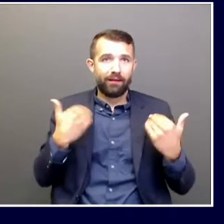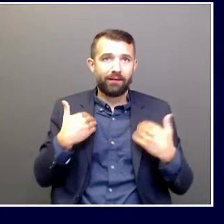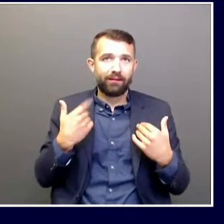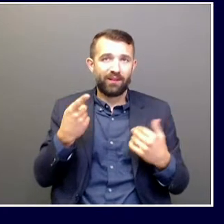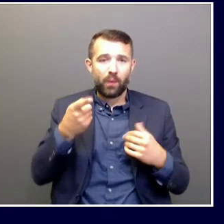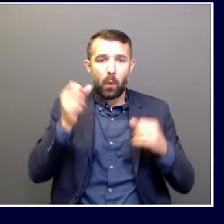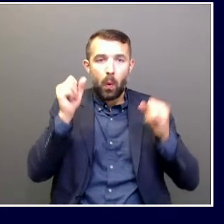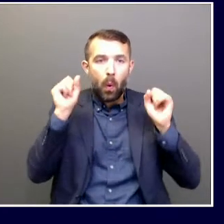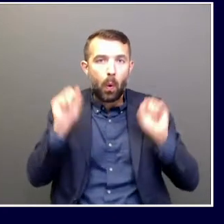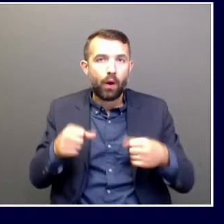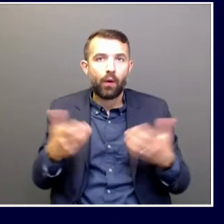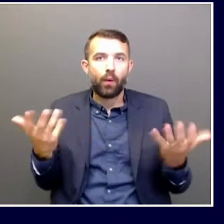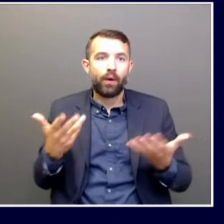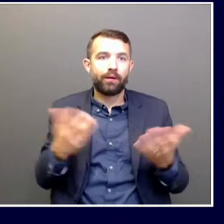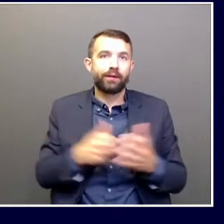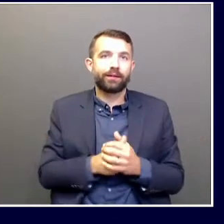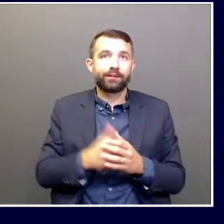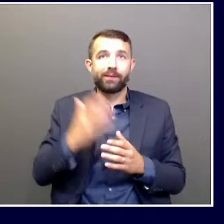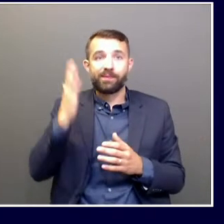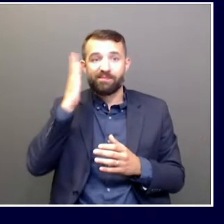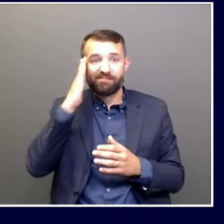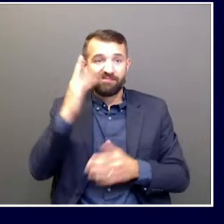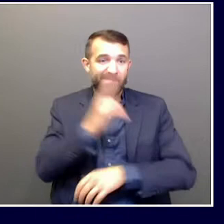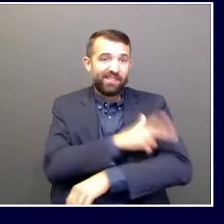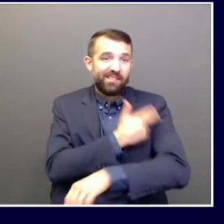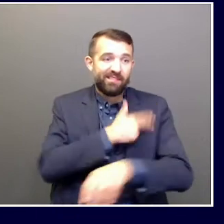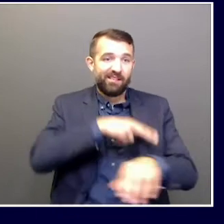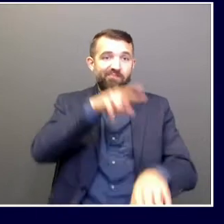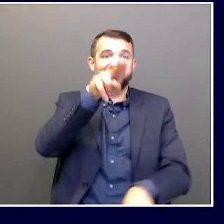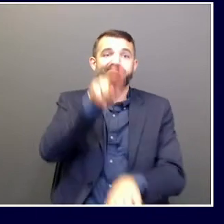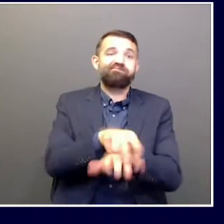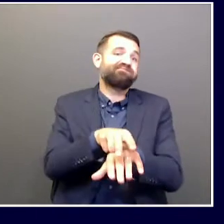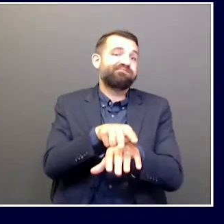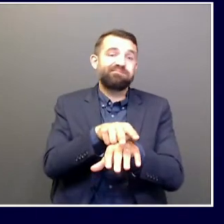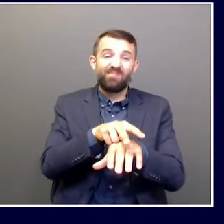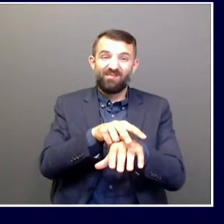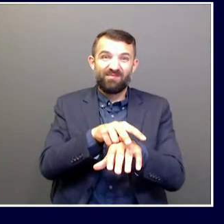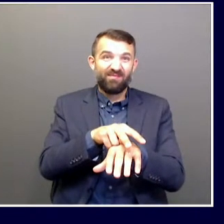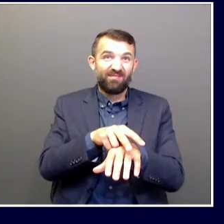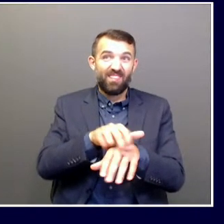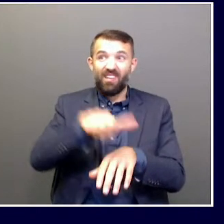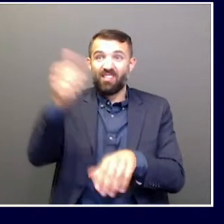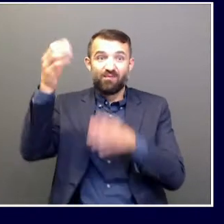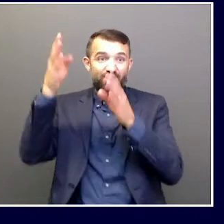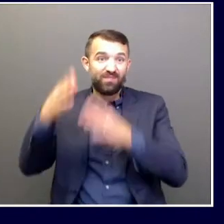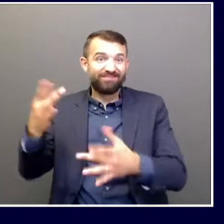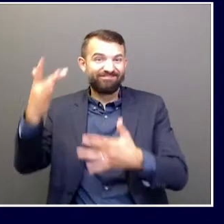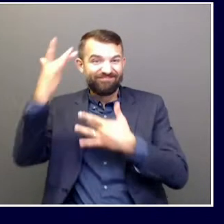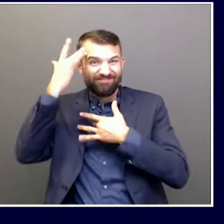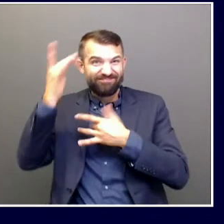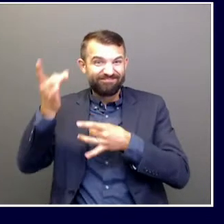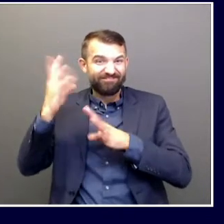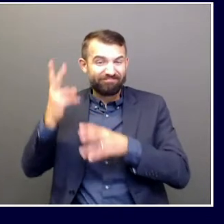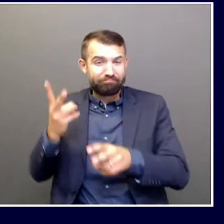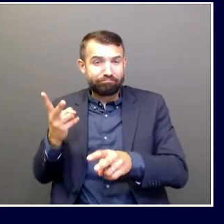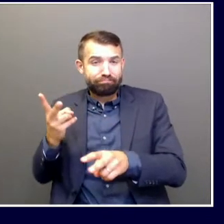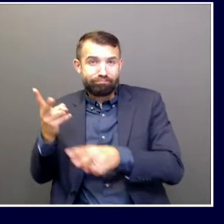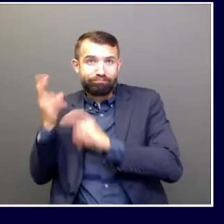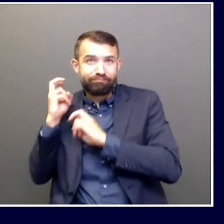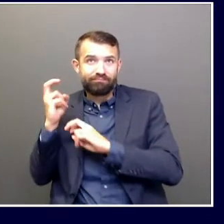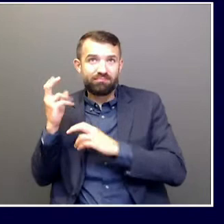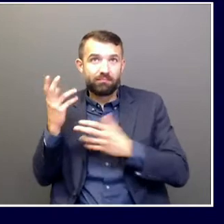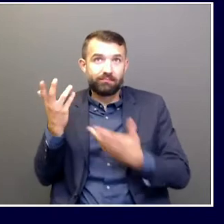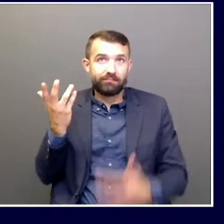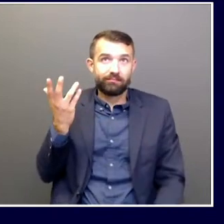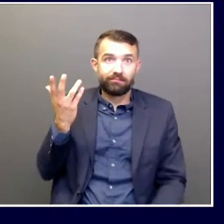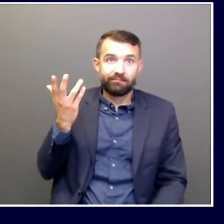that could belong to somebody else, where somebody else could get critical care for some other issue, some other medical problem. You